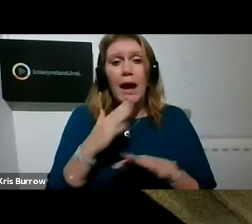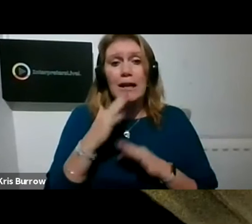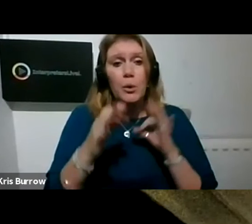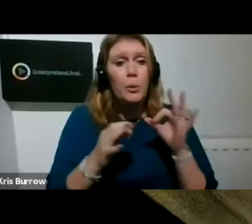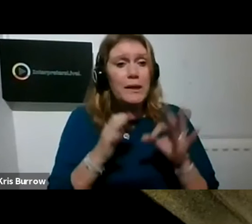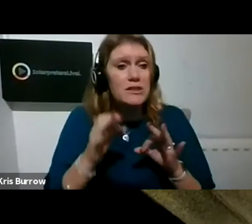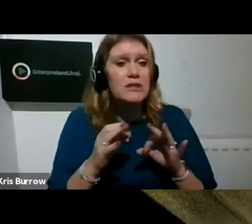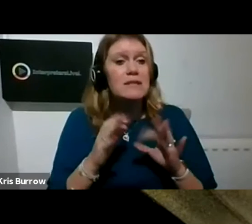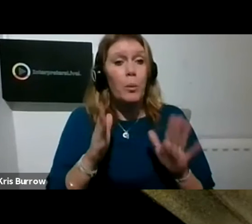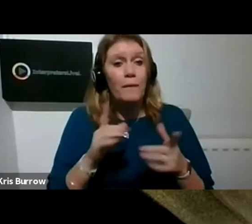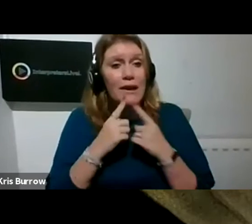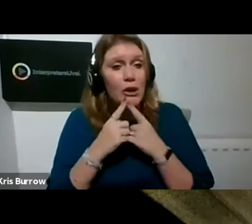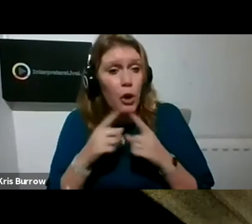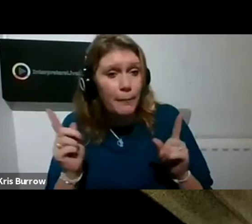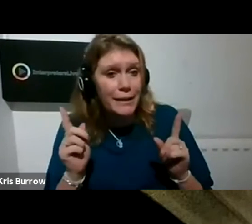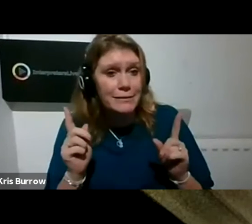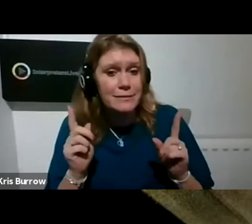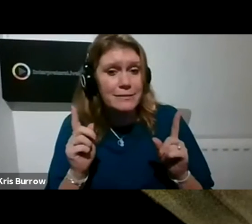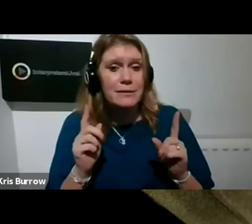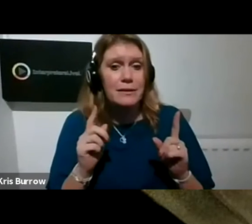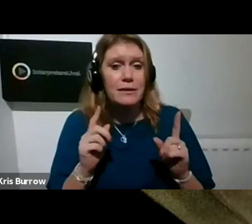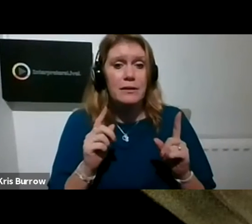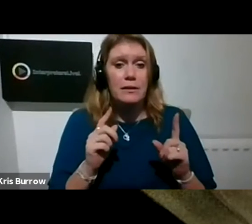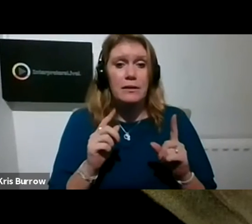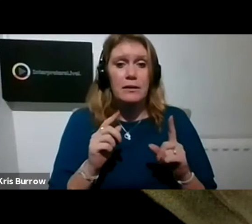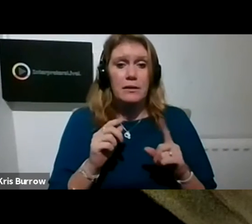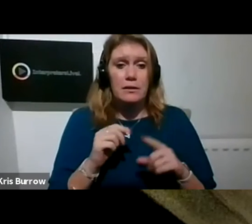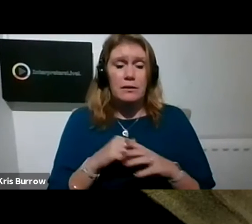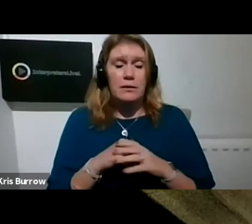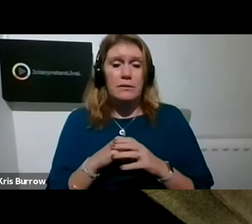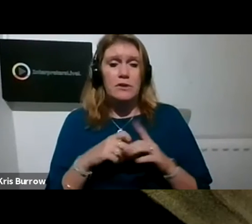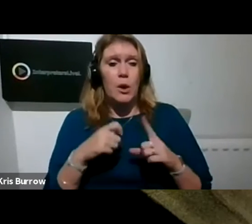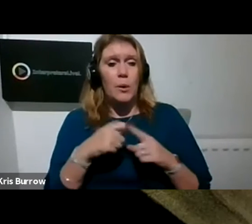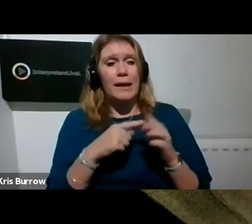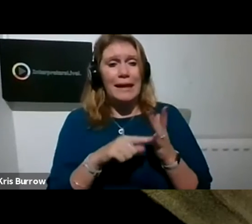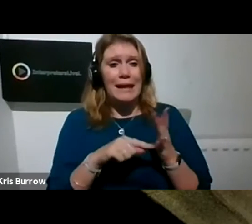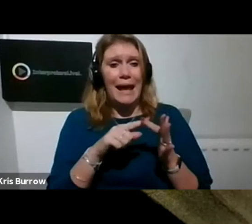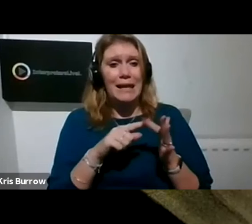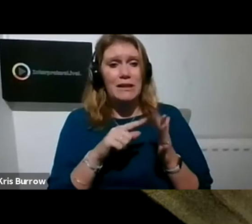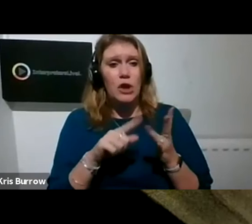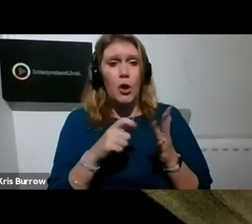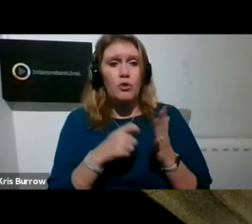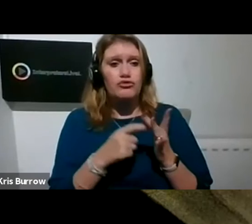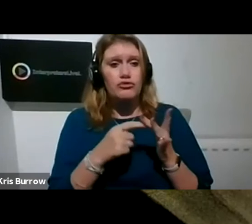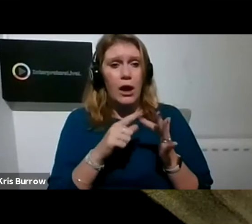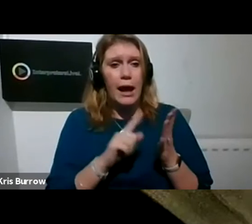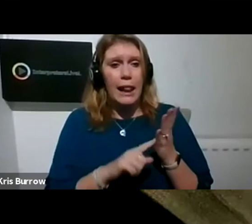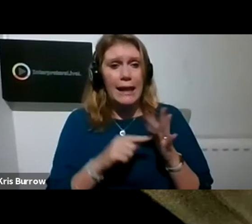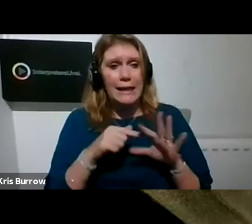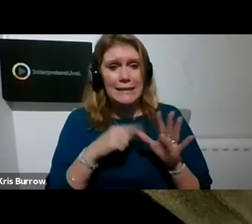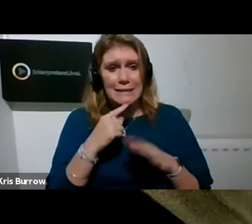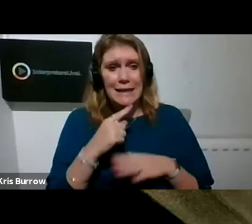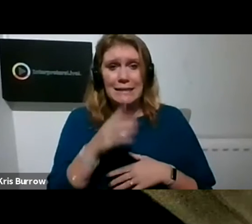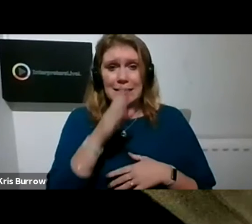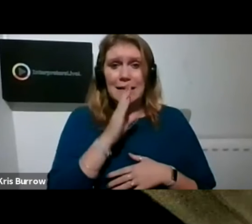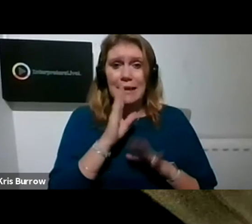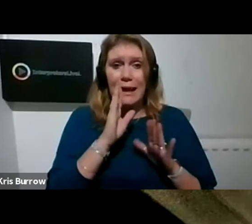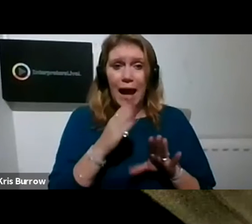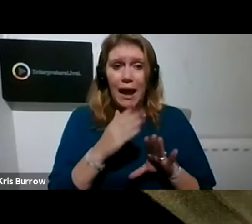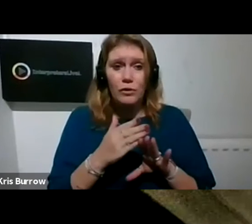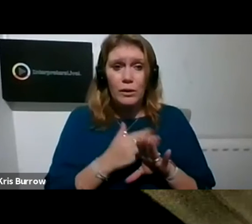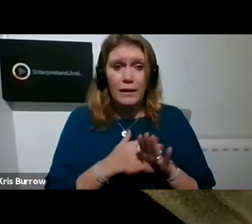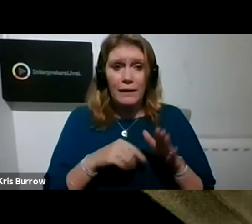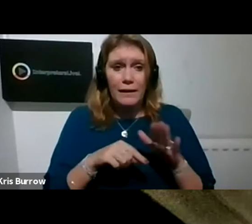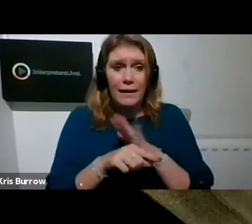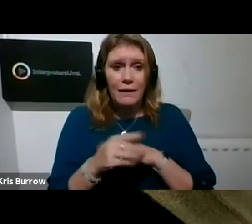comments. So playwright Kate O'Reilly said about 5 minutes ago, very sadly have to leave early. Thank you